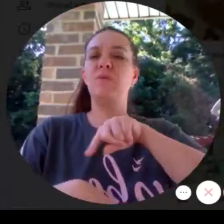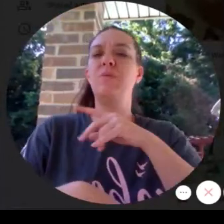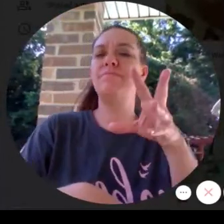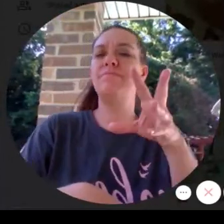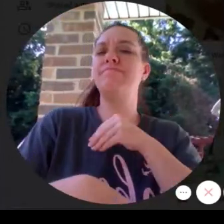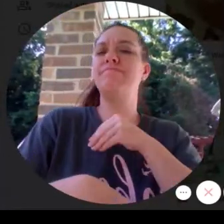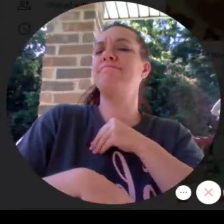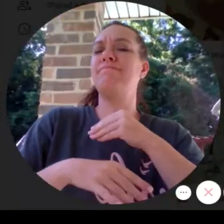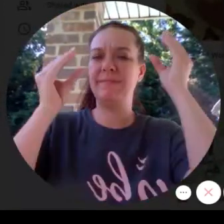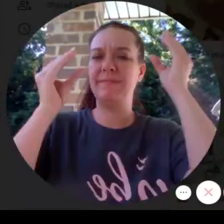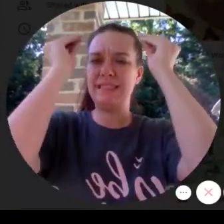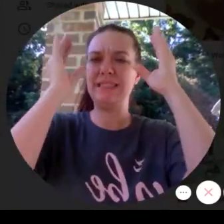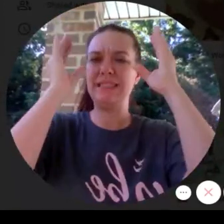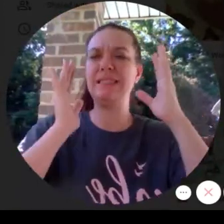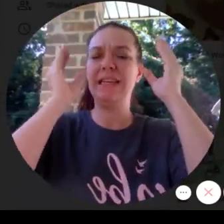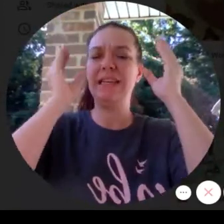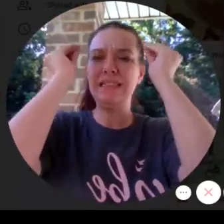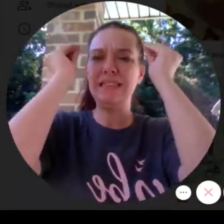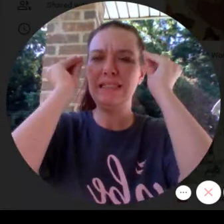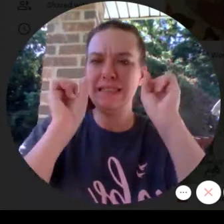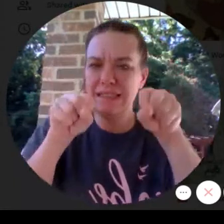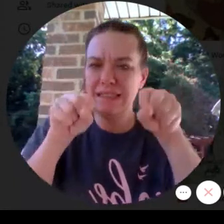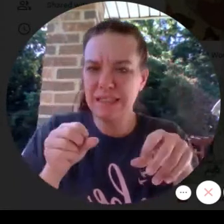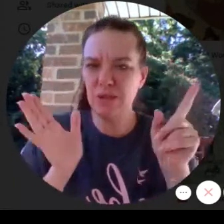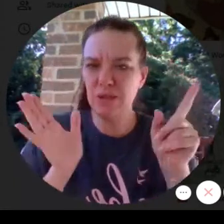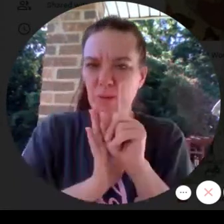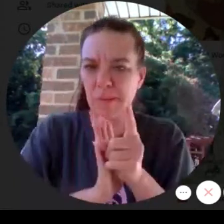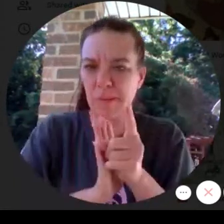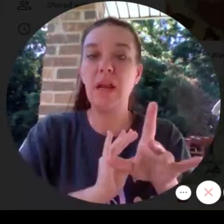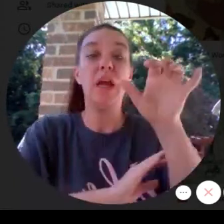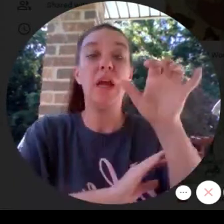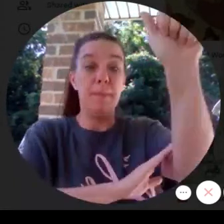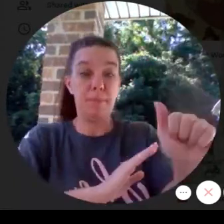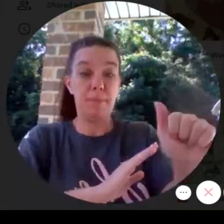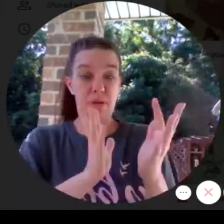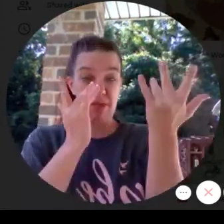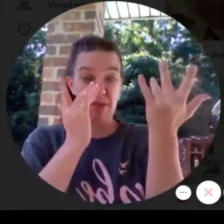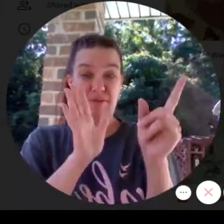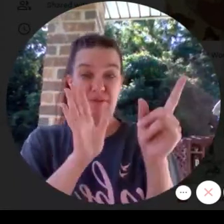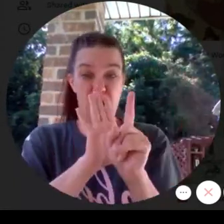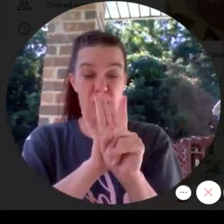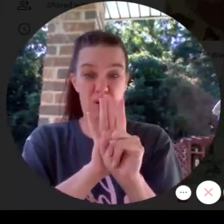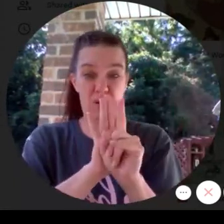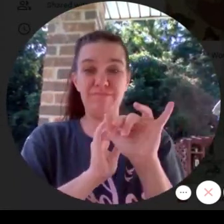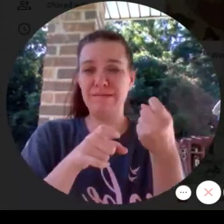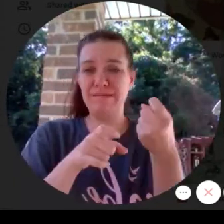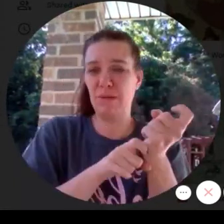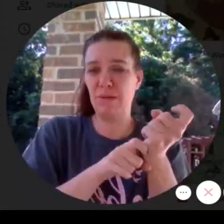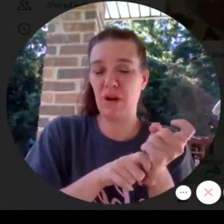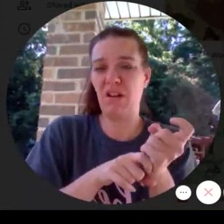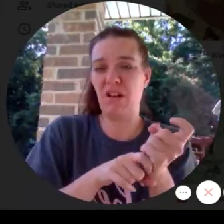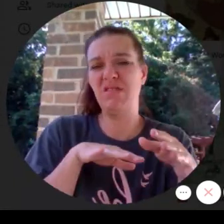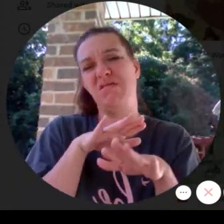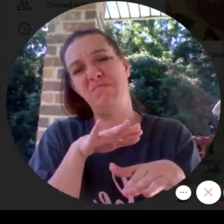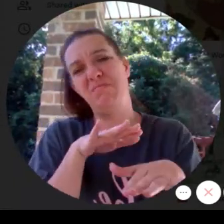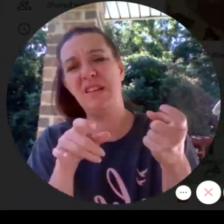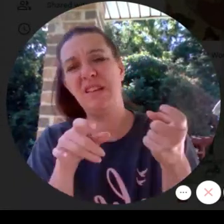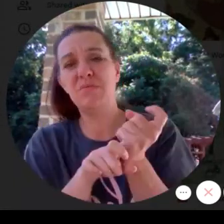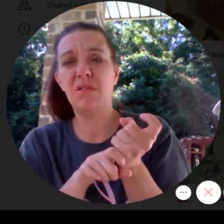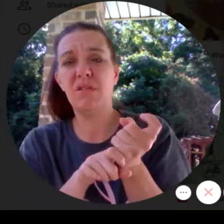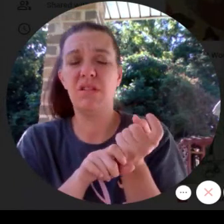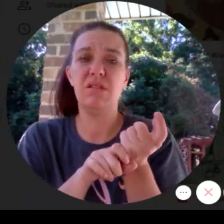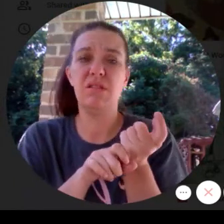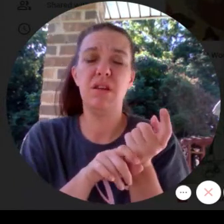moment," said Principal Barkin. "Pulling the fire alarm is a prank, and a rather crude prank at